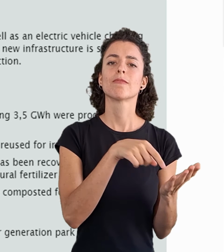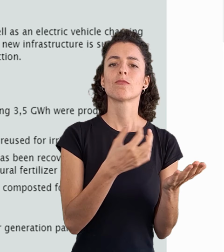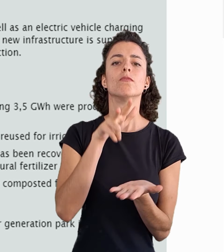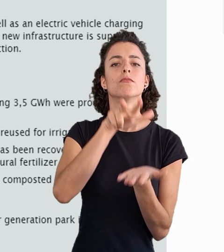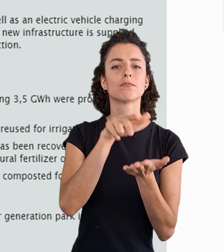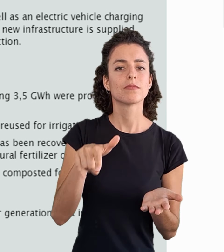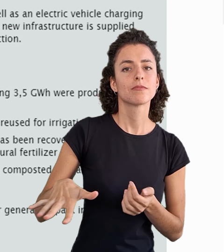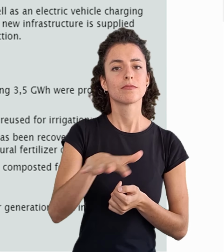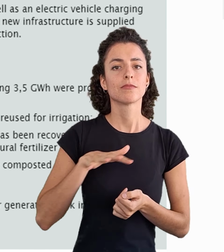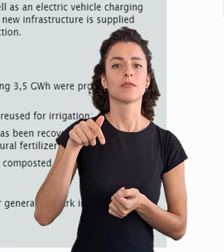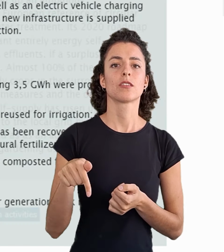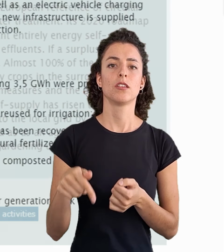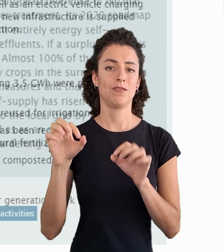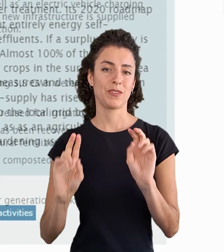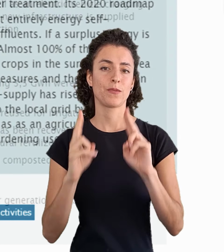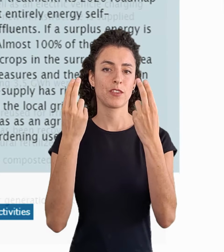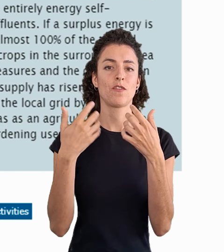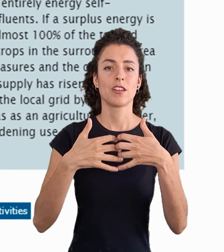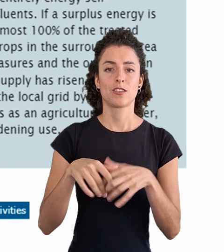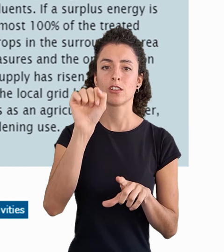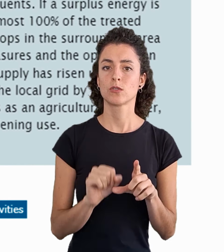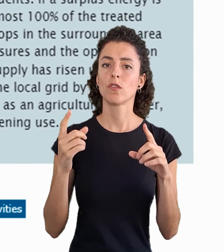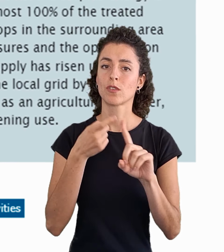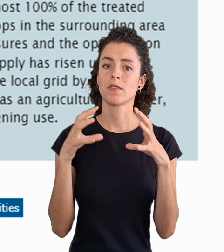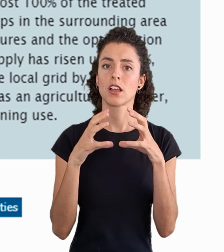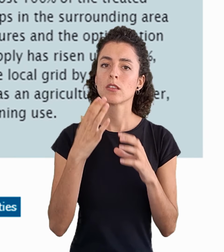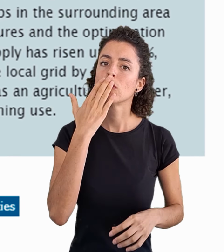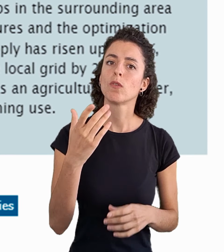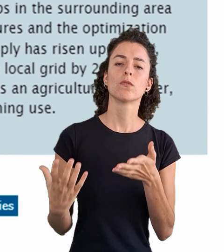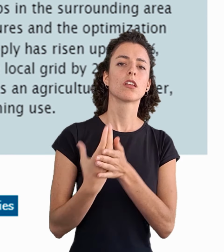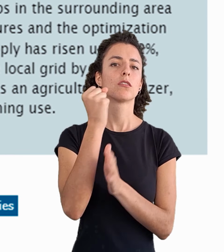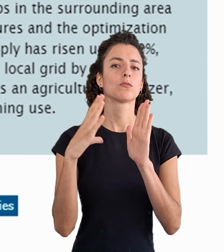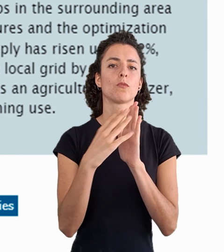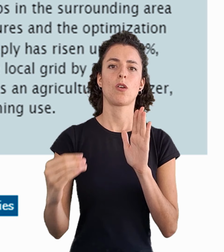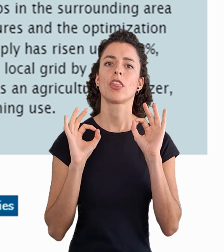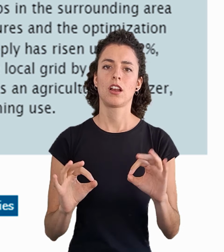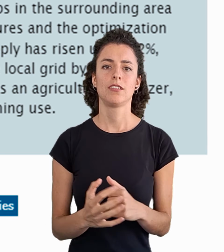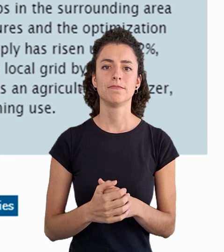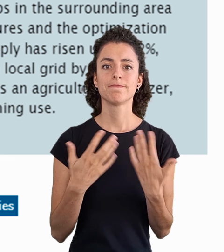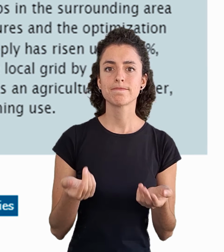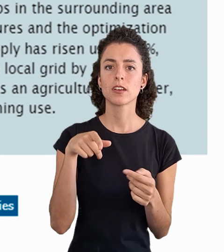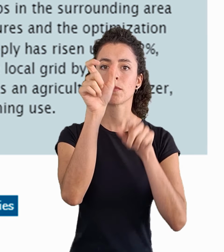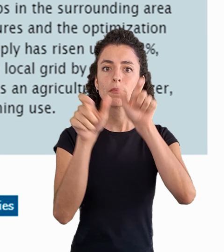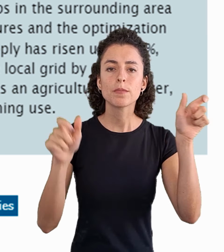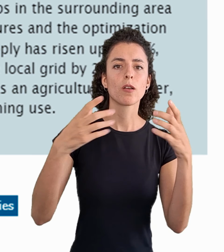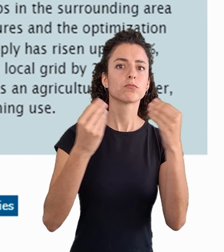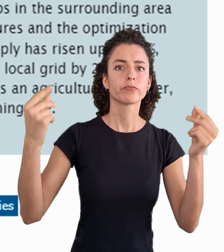of good practice by the European Circular Economy Stakeholder Platform of the European Commission.